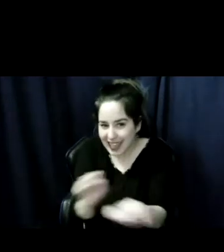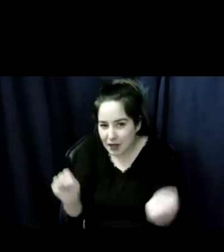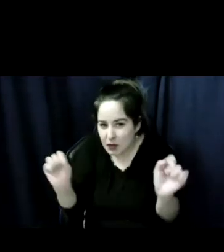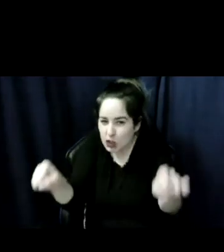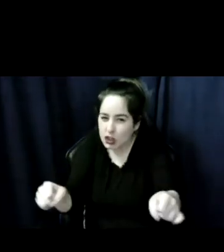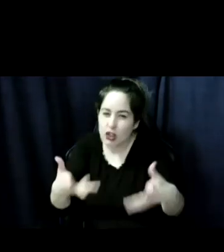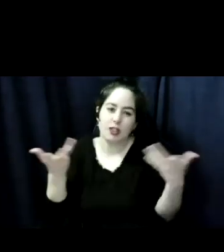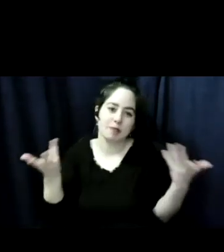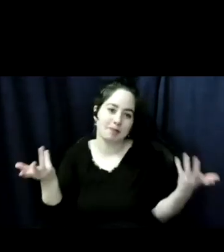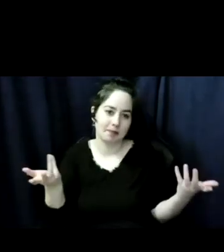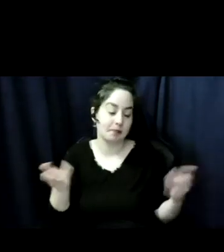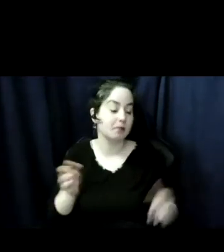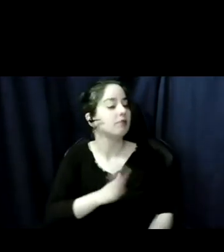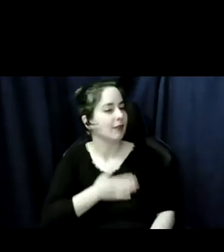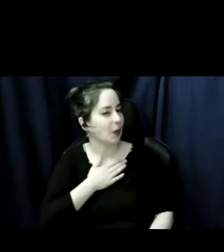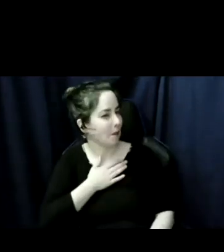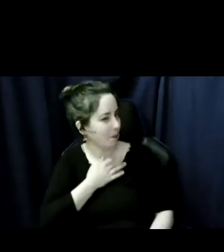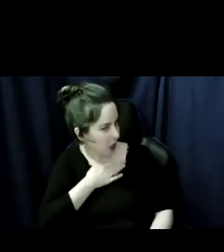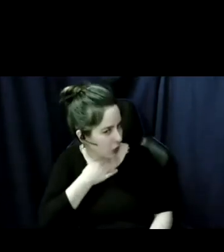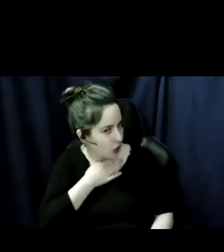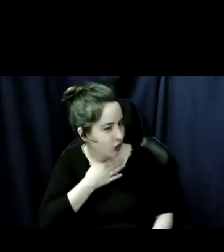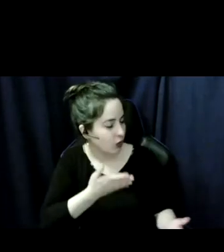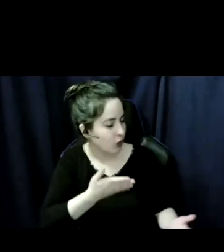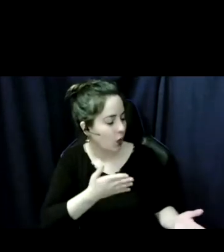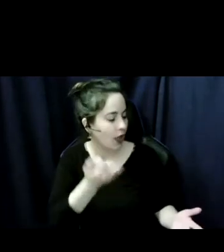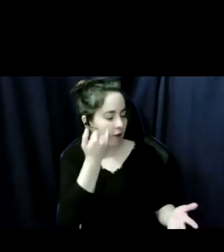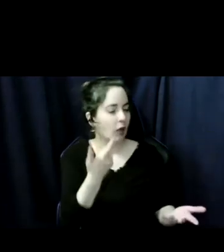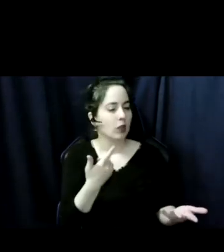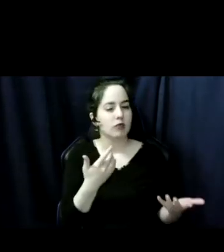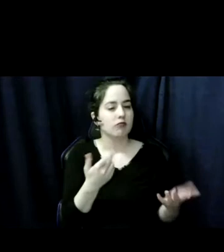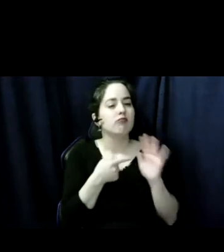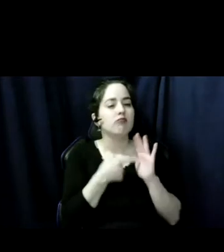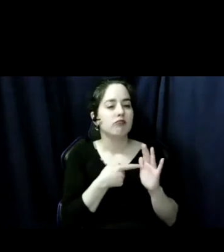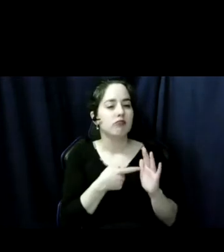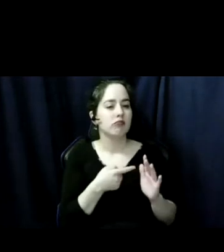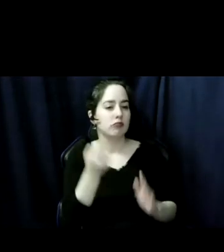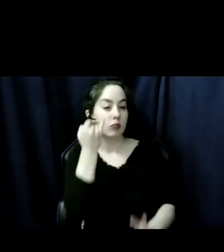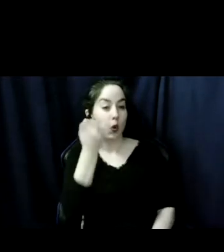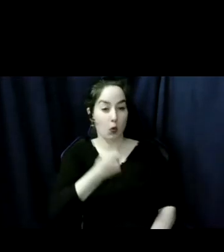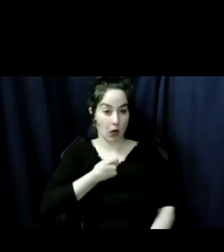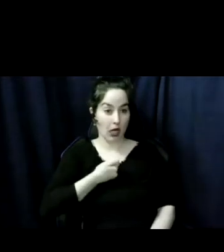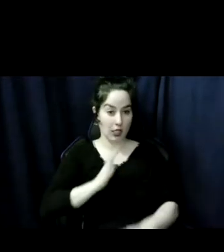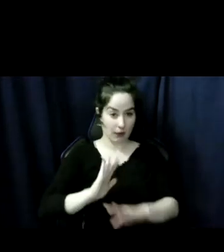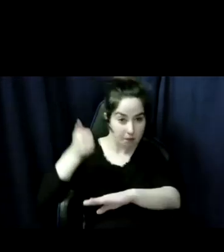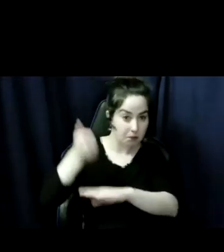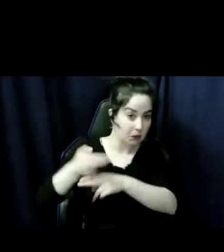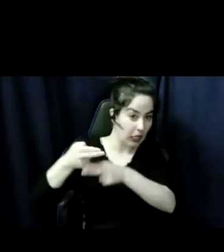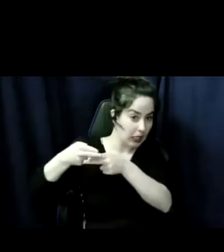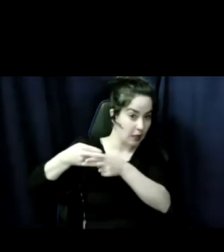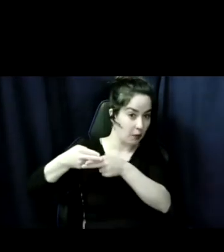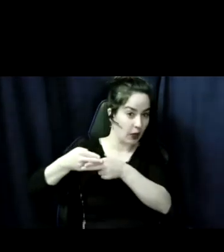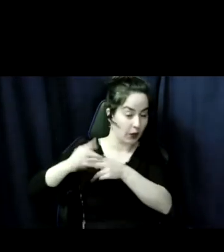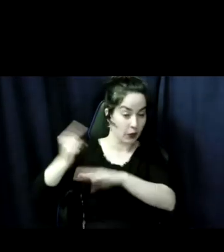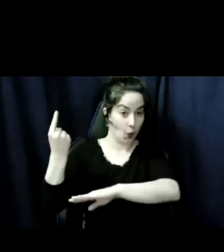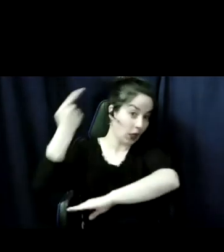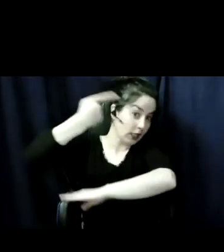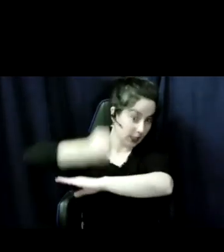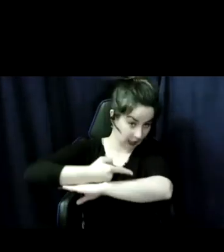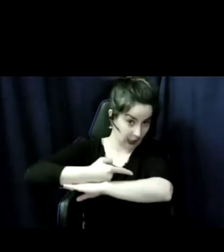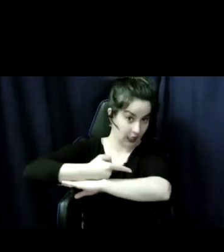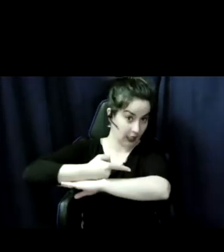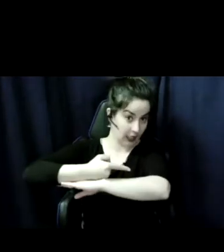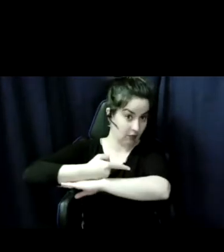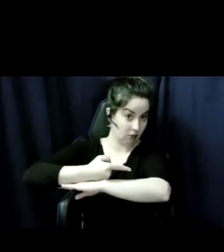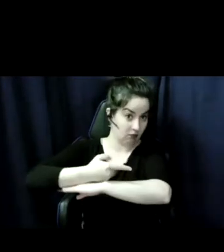were to build something as an installation, so it would be temporary, as in like it would be up for a day. Yeah, you could do